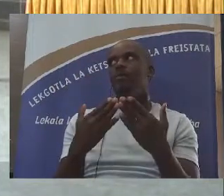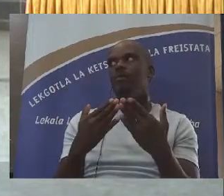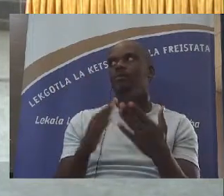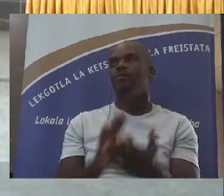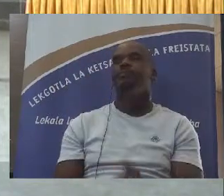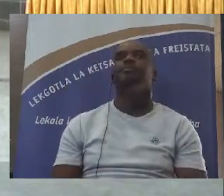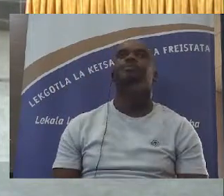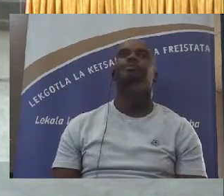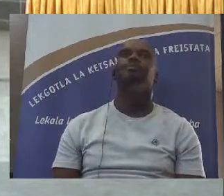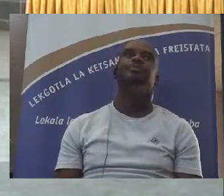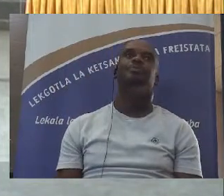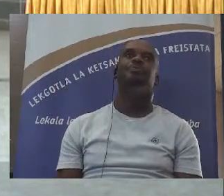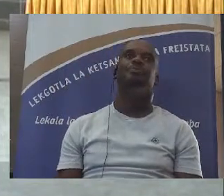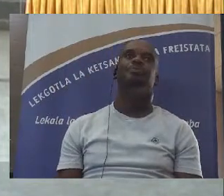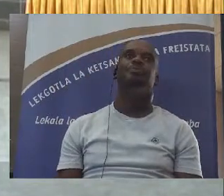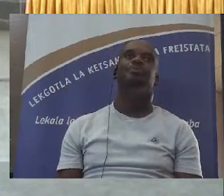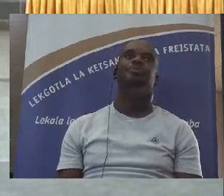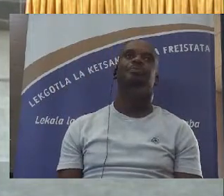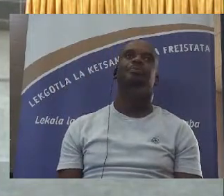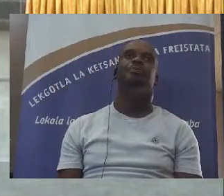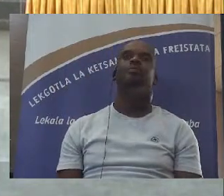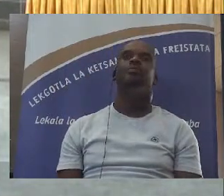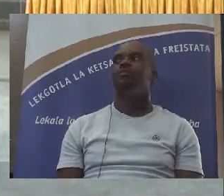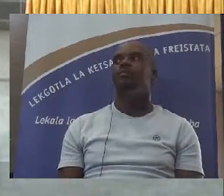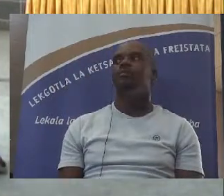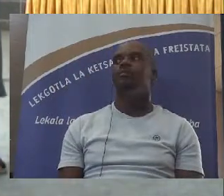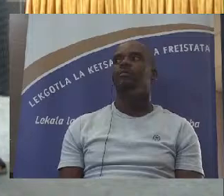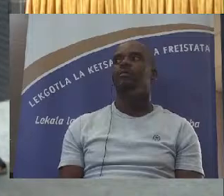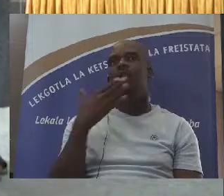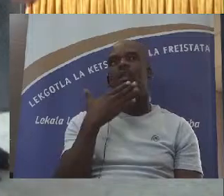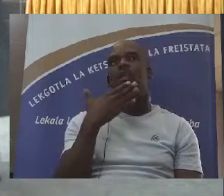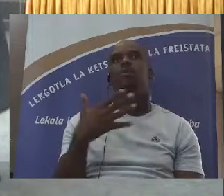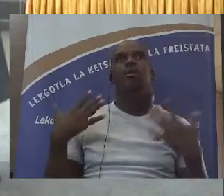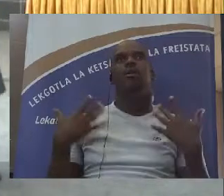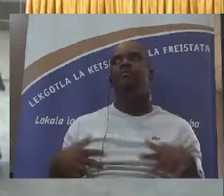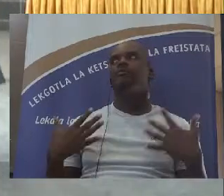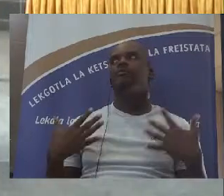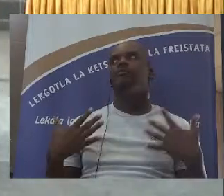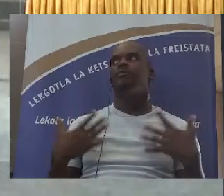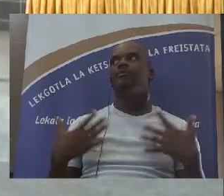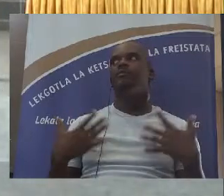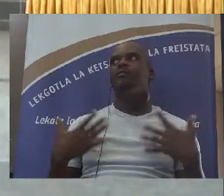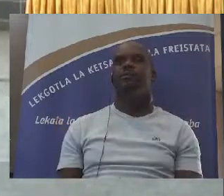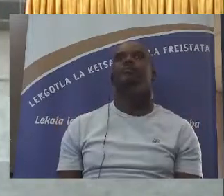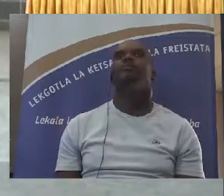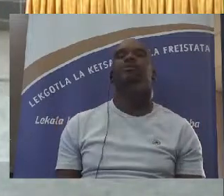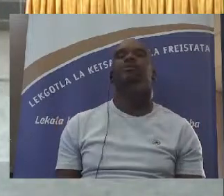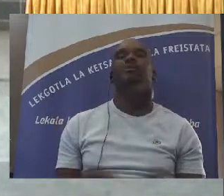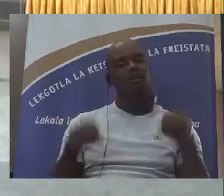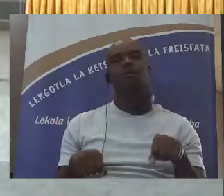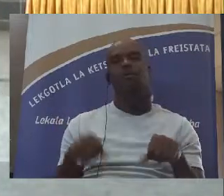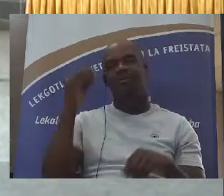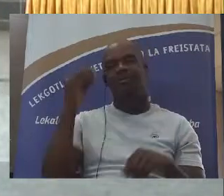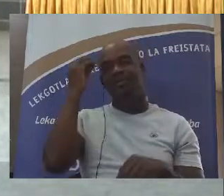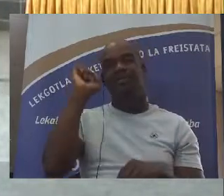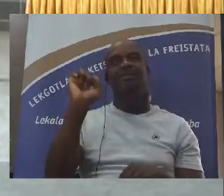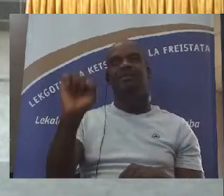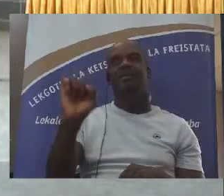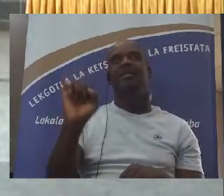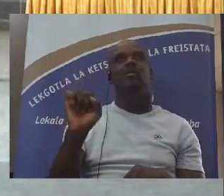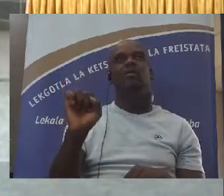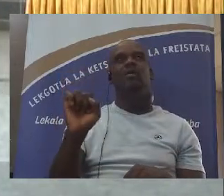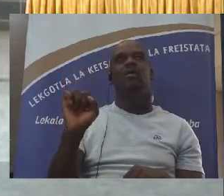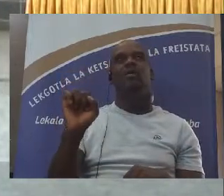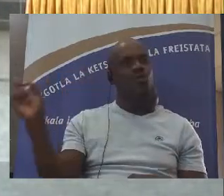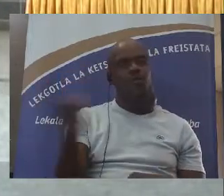much. Ke a leboga haholo ka diphehiso tsa lona le buile ditaba tsa bohlokwa. Kaofela